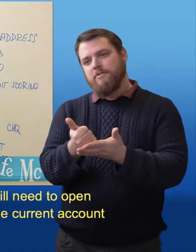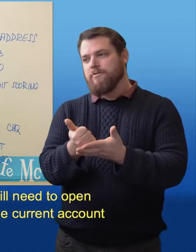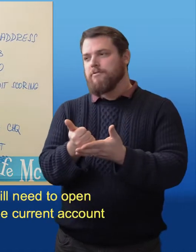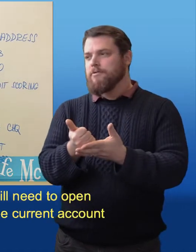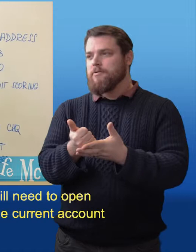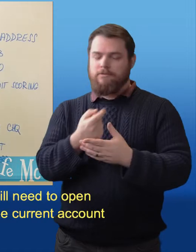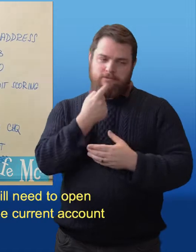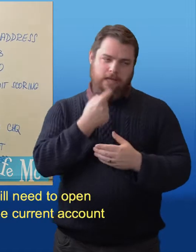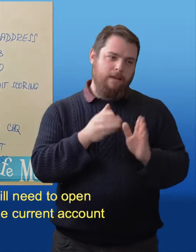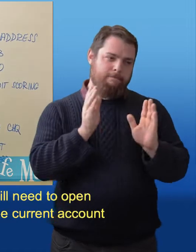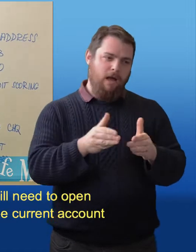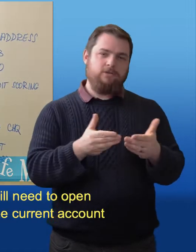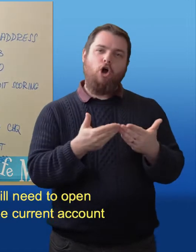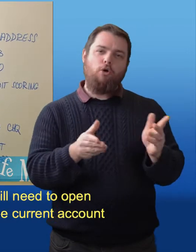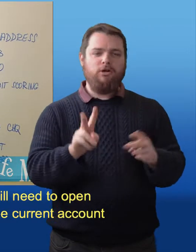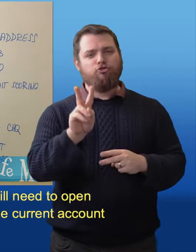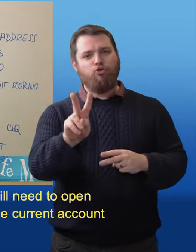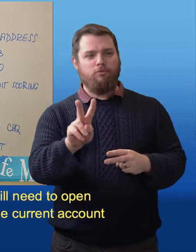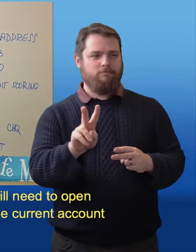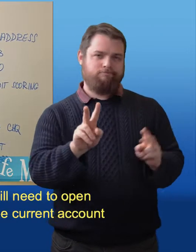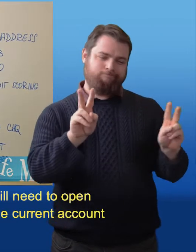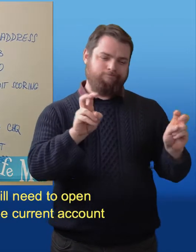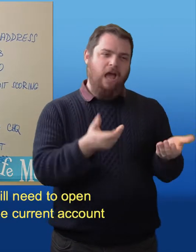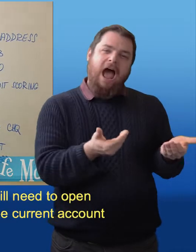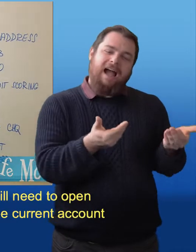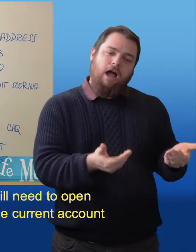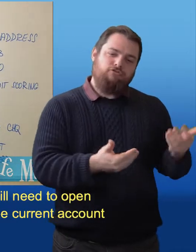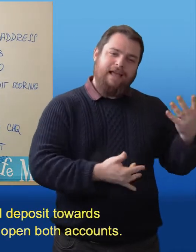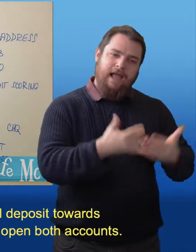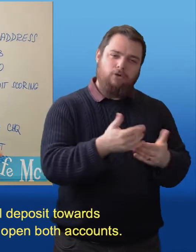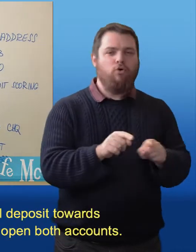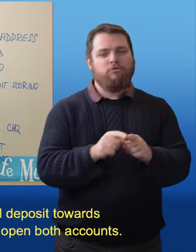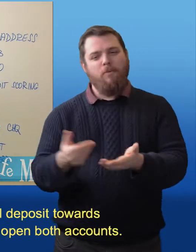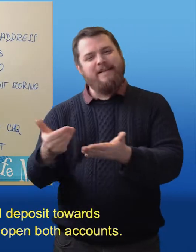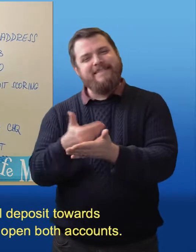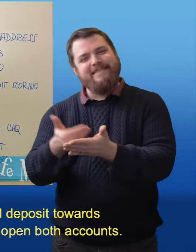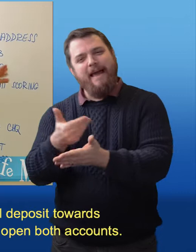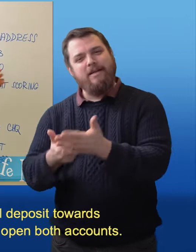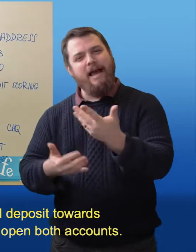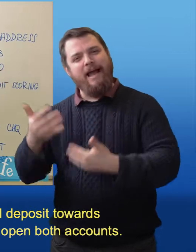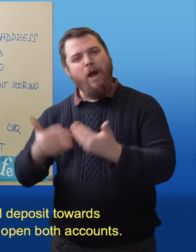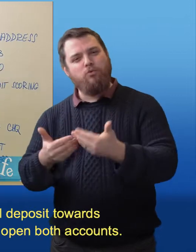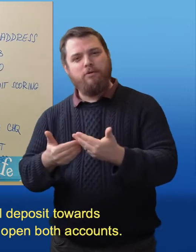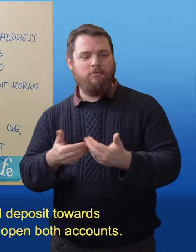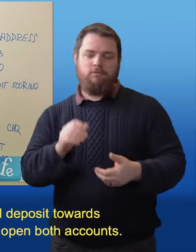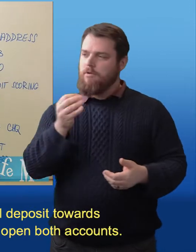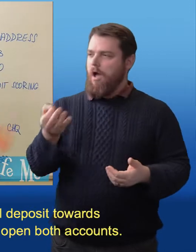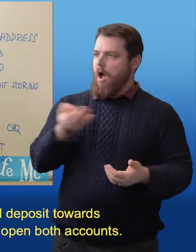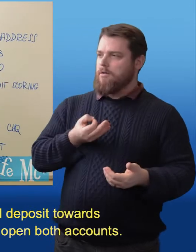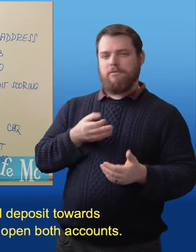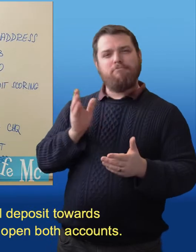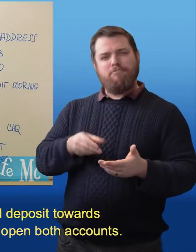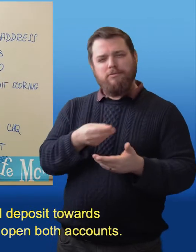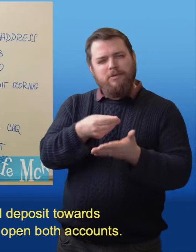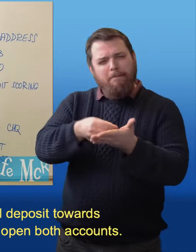need to open saving account alongside the current account, and they'll ask you for initial deposit towards the